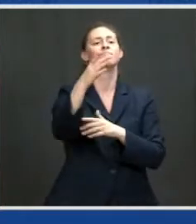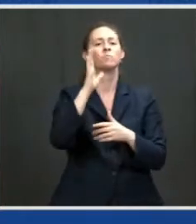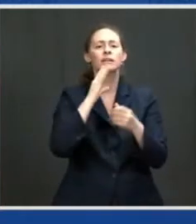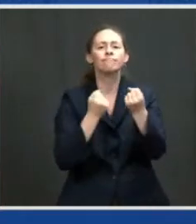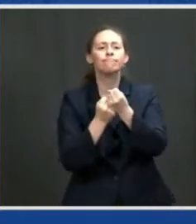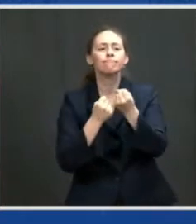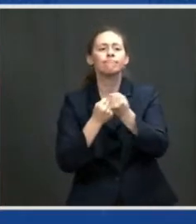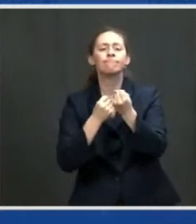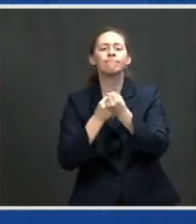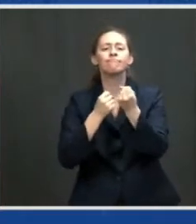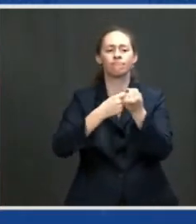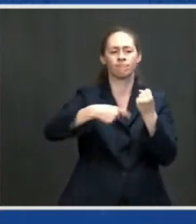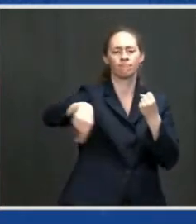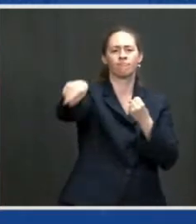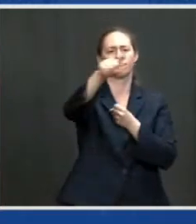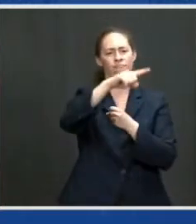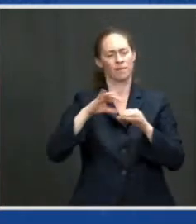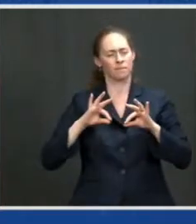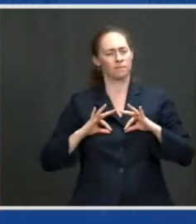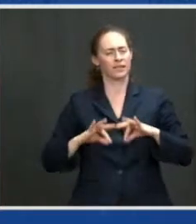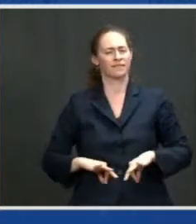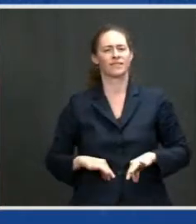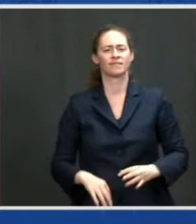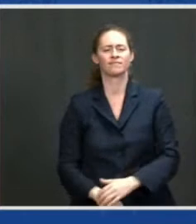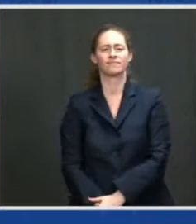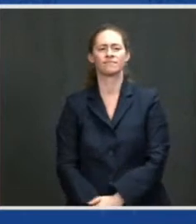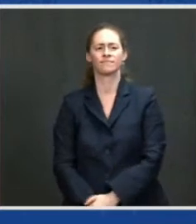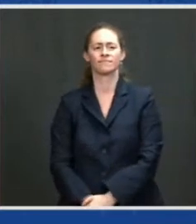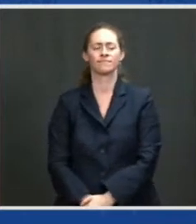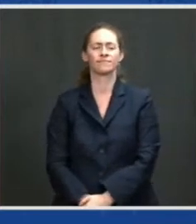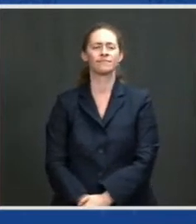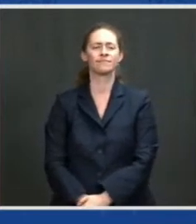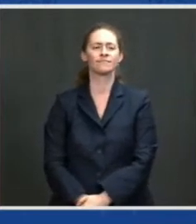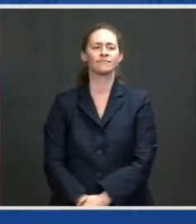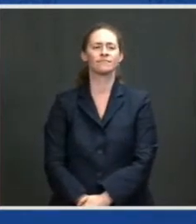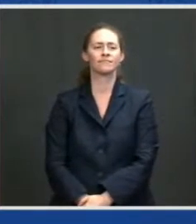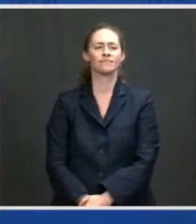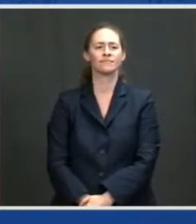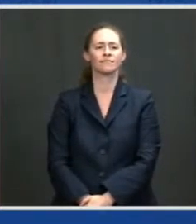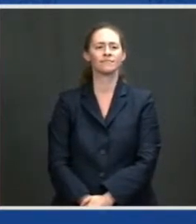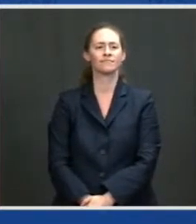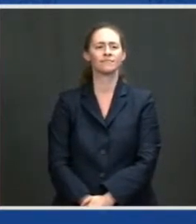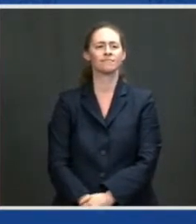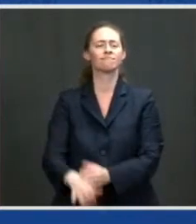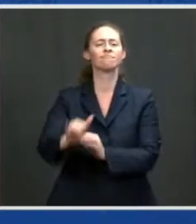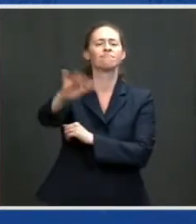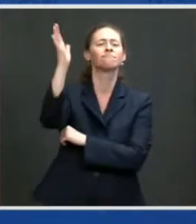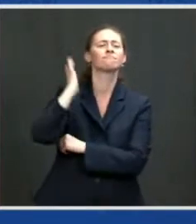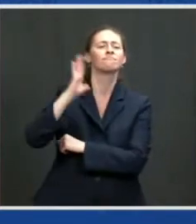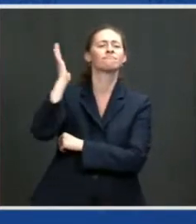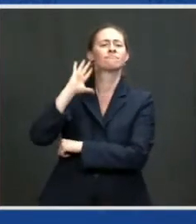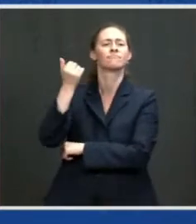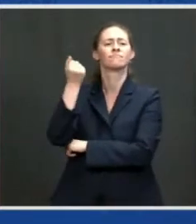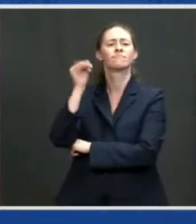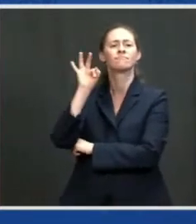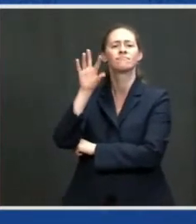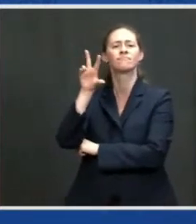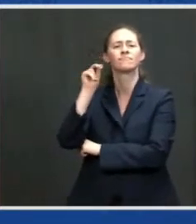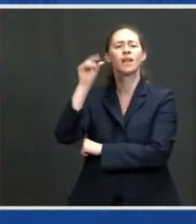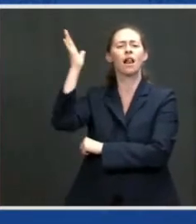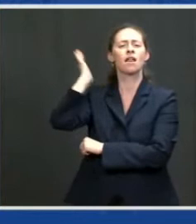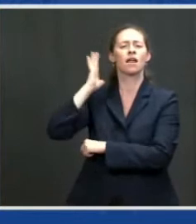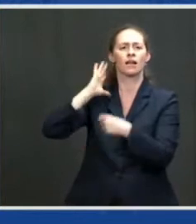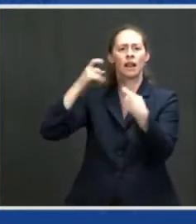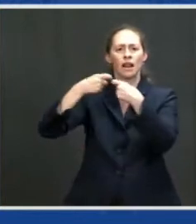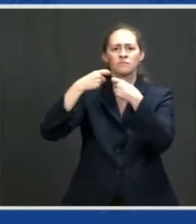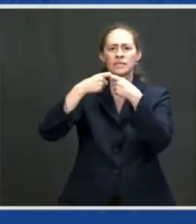everybody. Like when we brought electricity to every household in the country in the 1930s, or we connected the country through